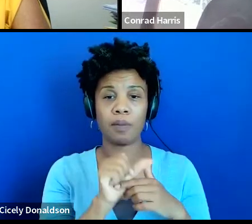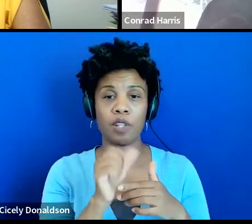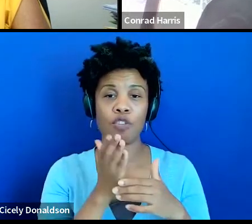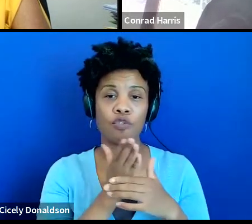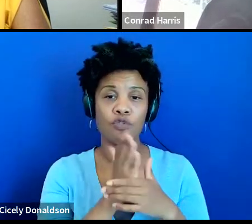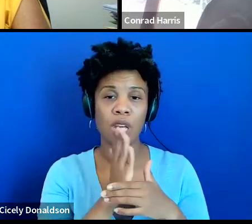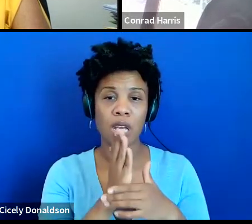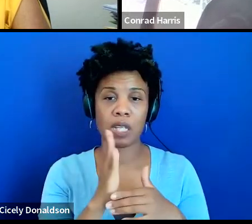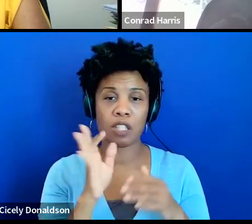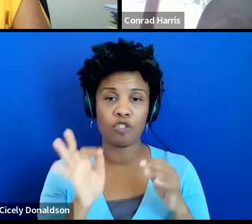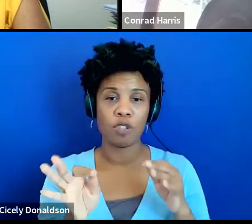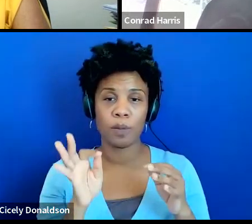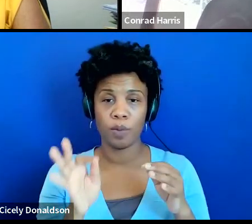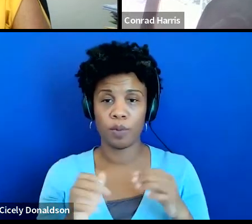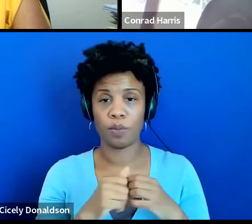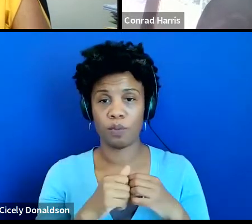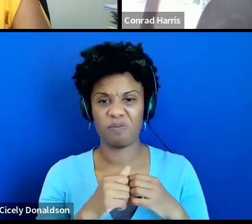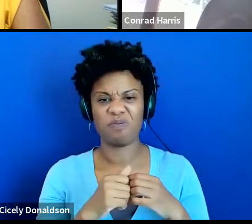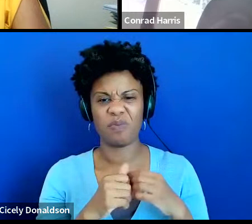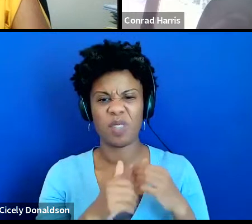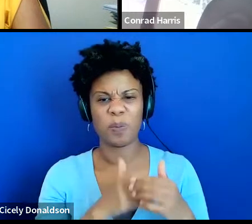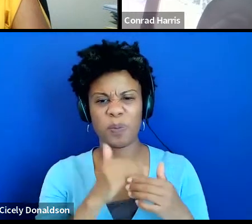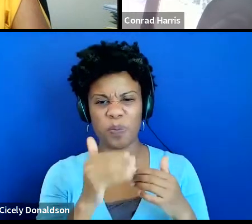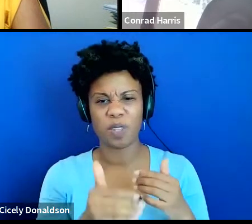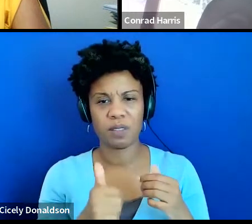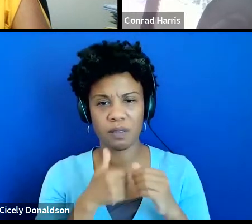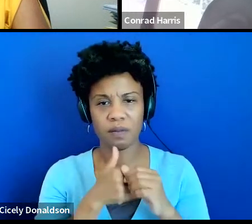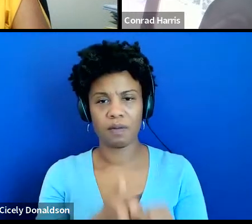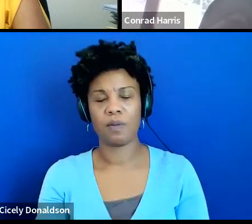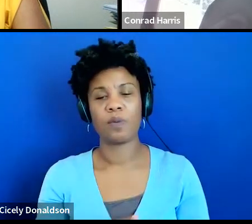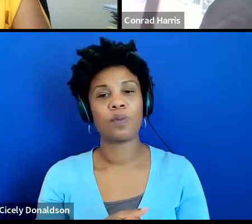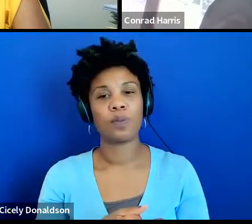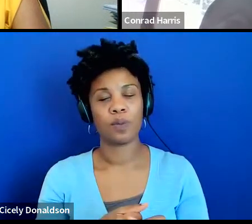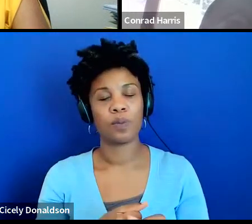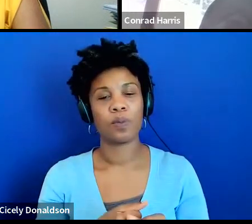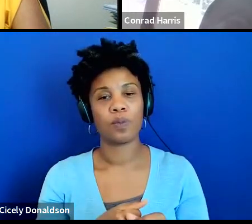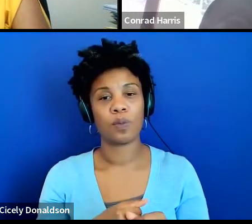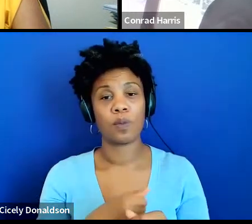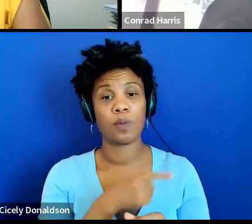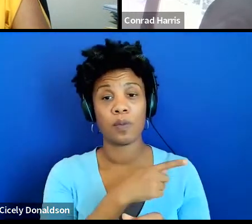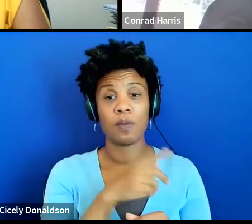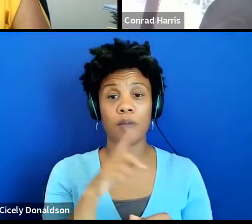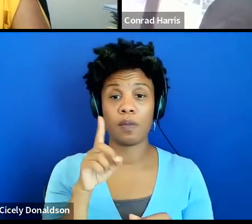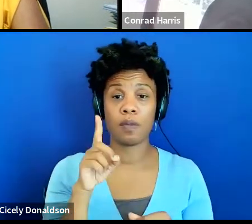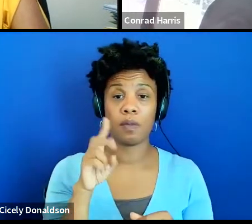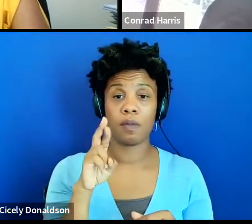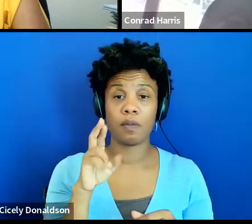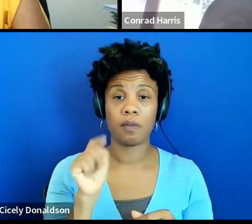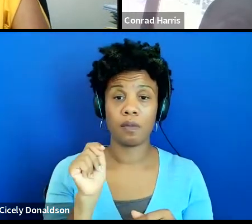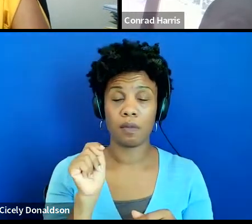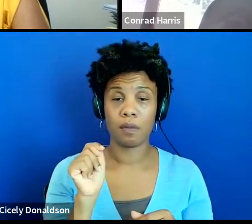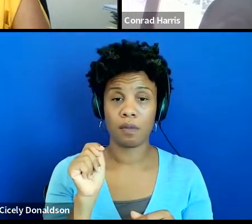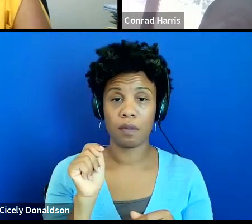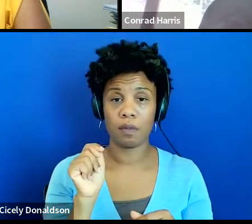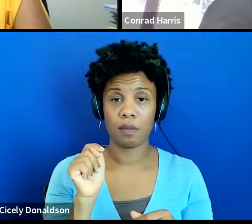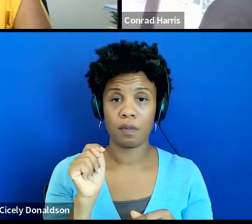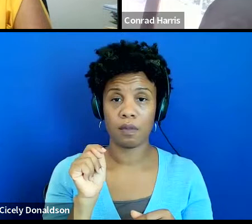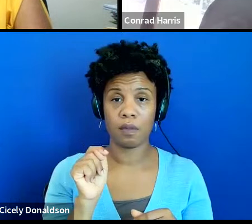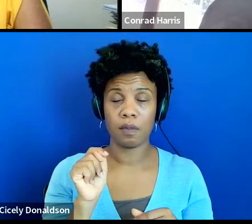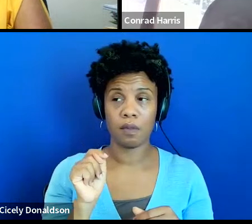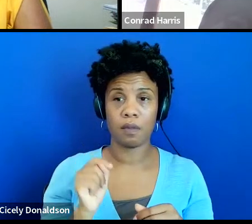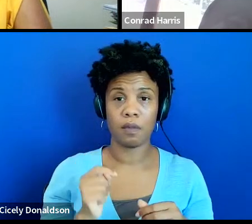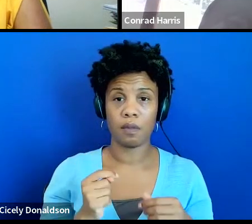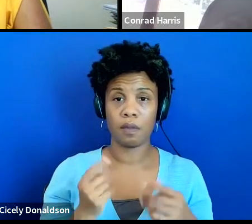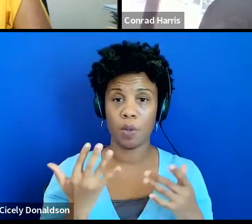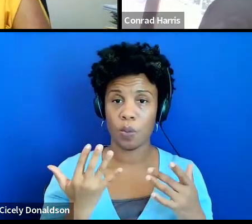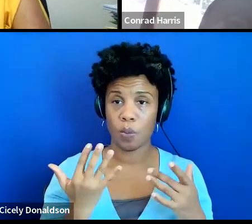is followed, and the Disability Rights Tribunal will come in at the back end of